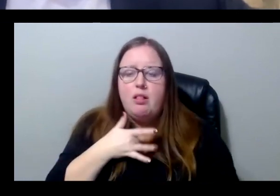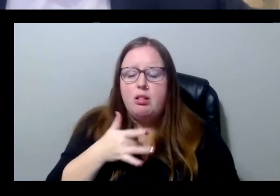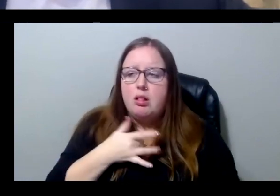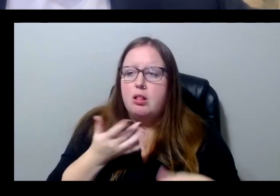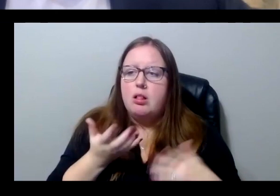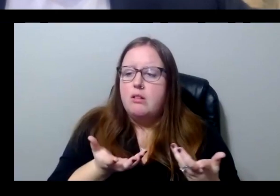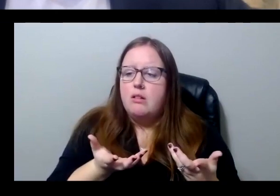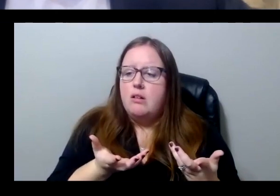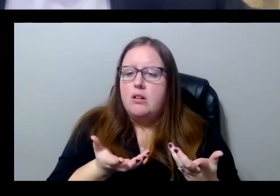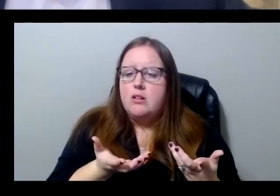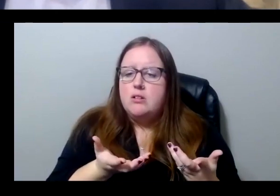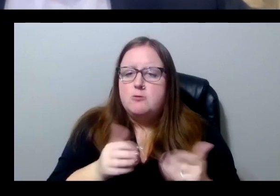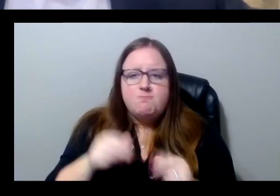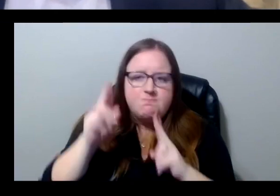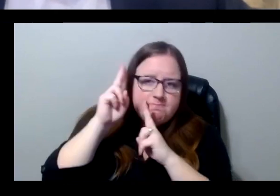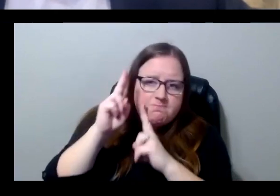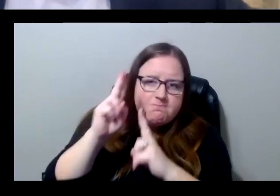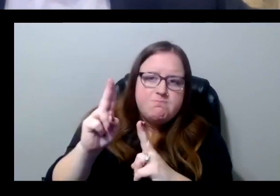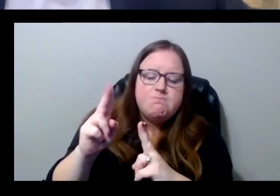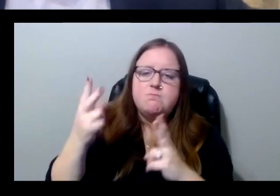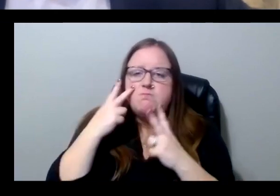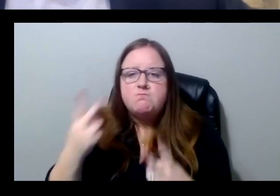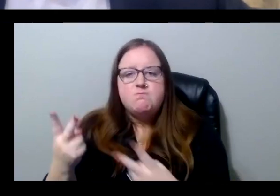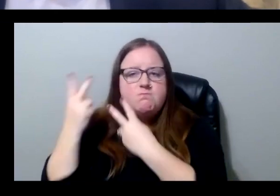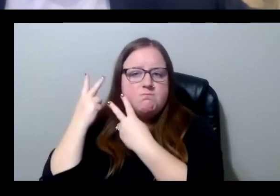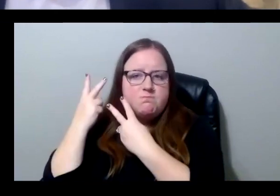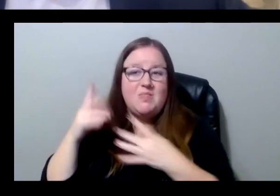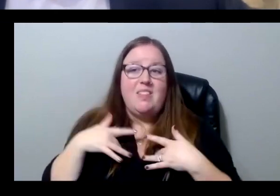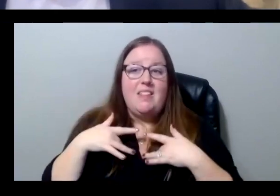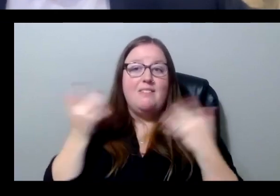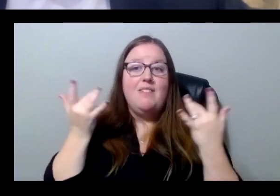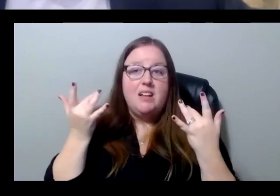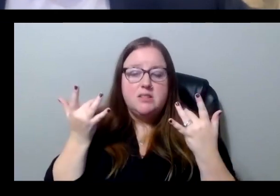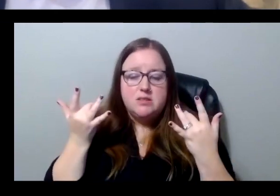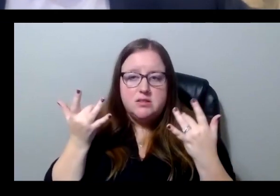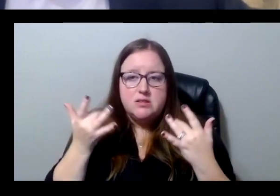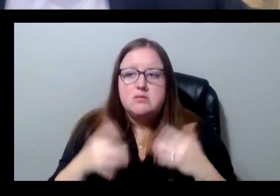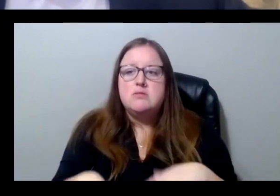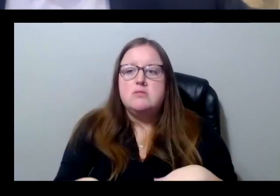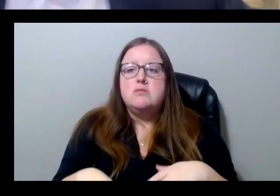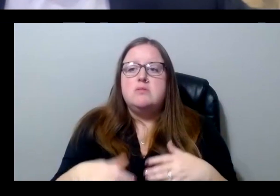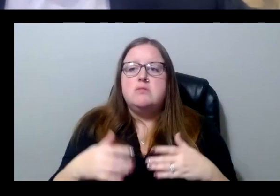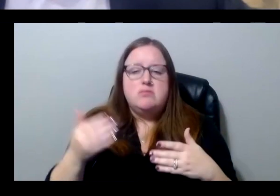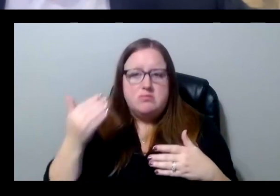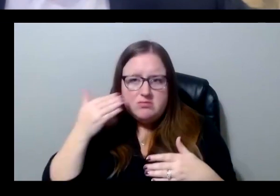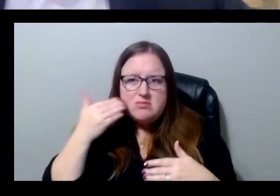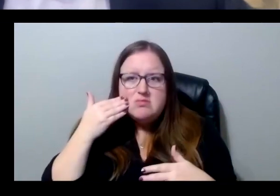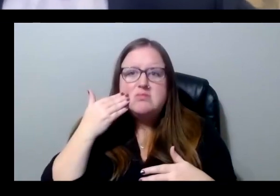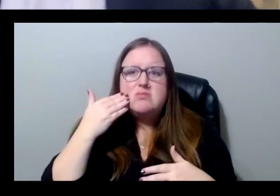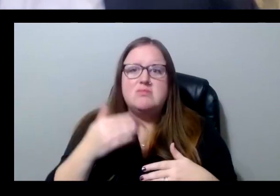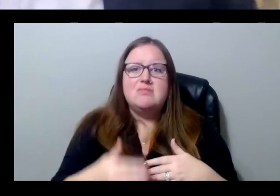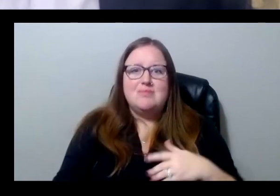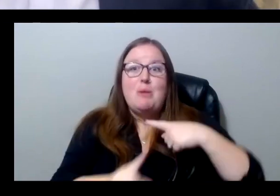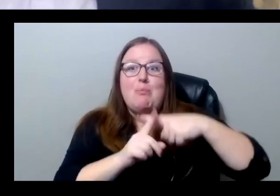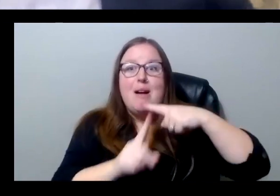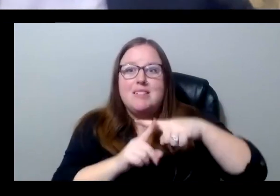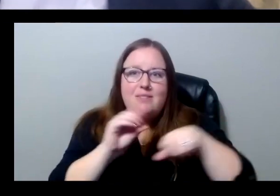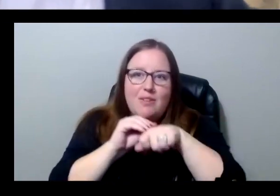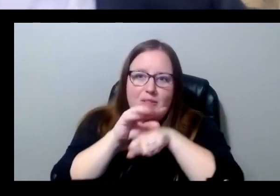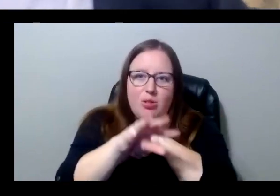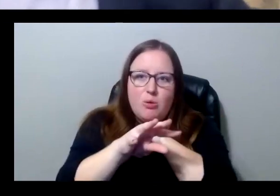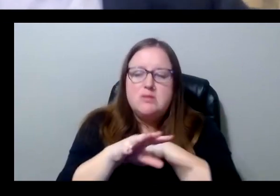If you get the book and you read the foreword, and it's really a beautifully written foreword, because he says in the foreword what he